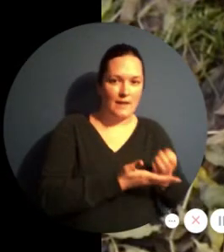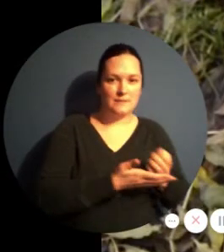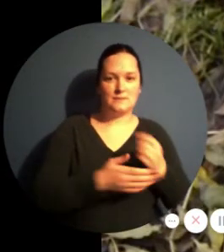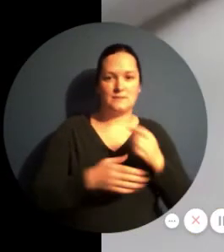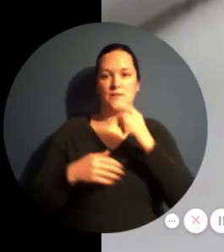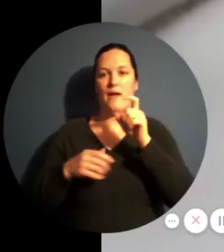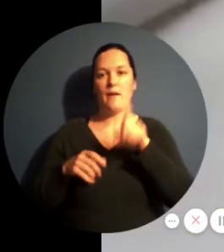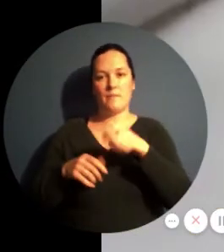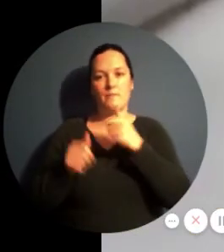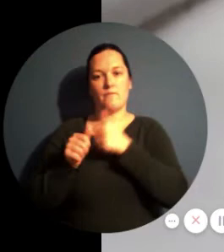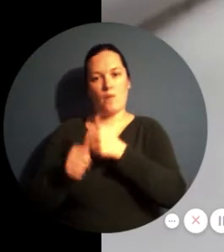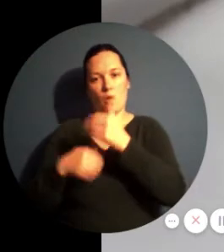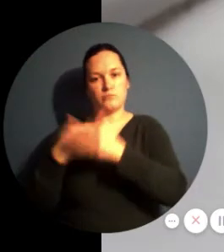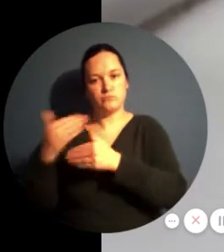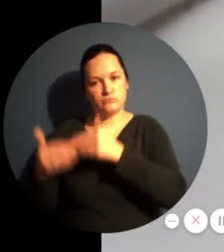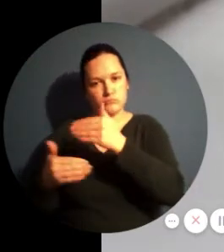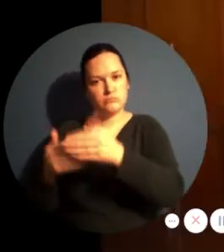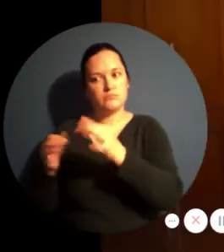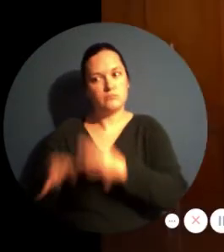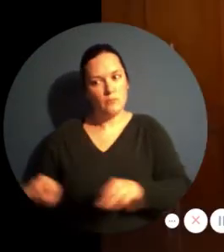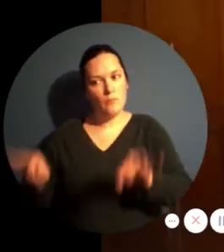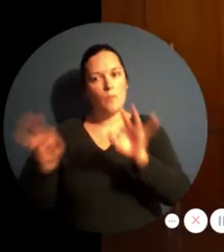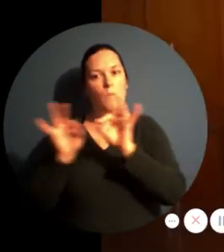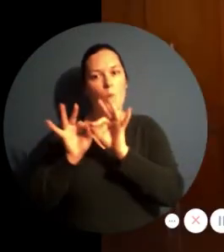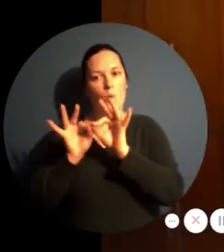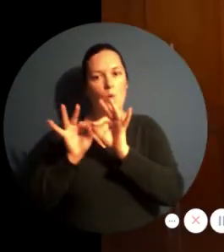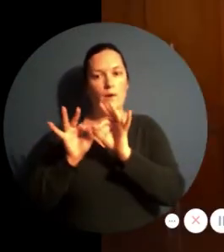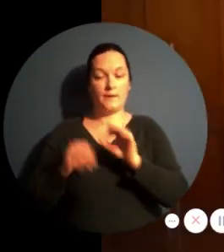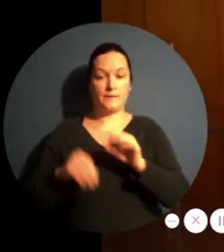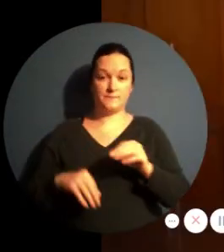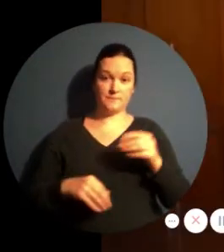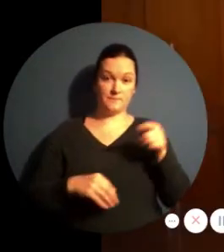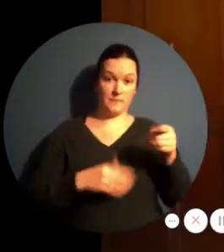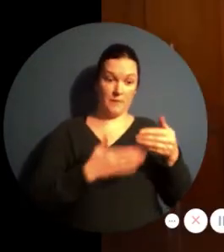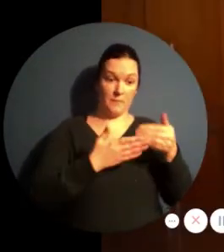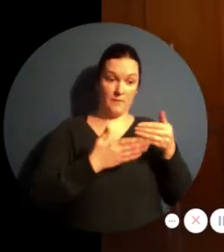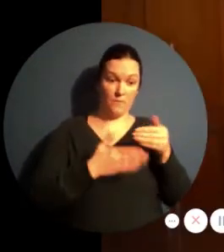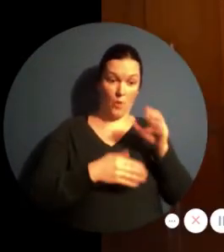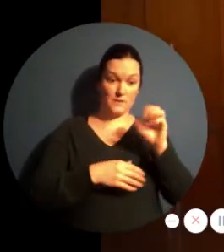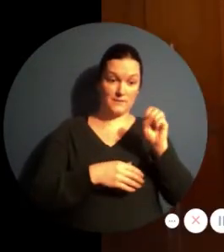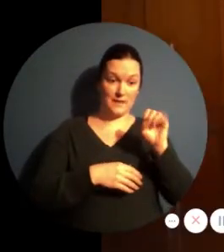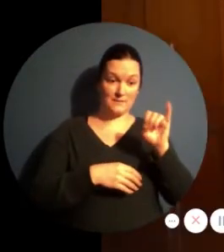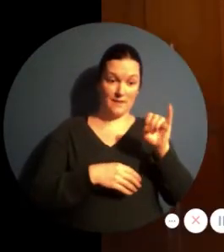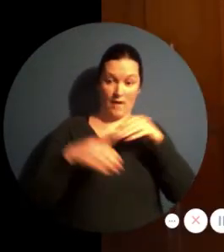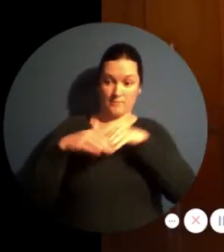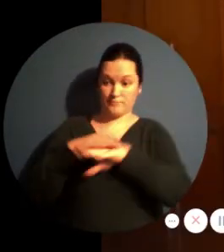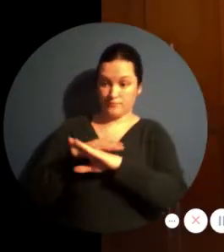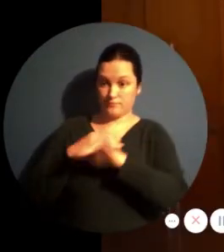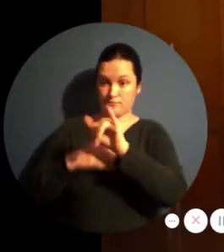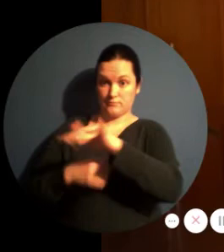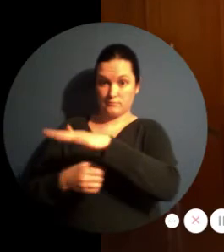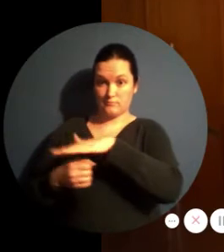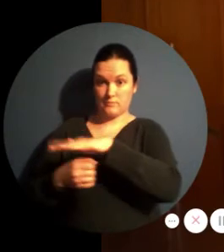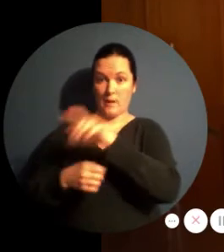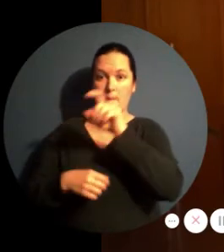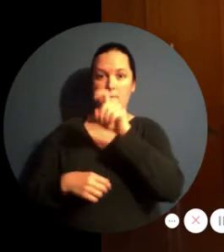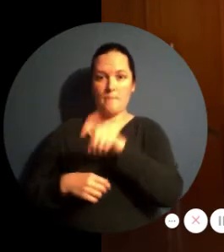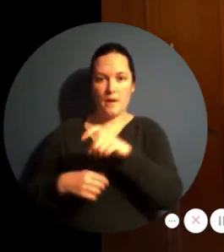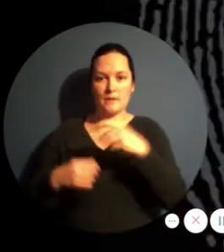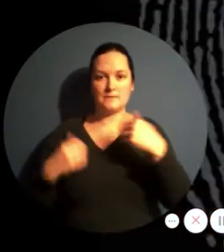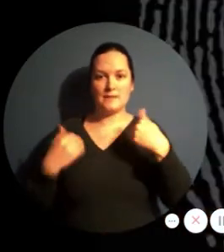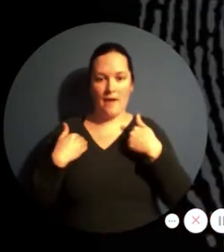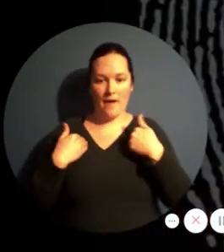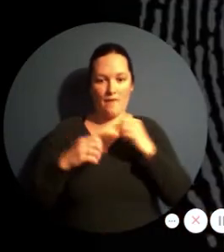they follow are vital. Before a CSI even enters the crime scene, they need a full set of appropriate protective